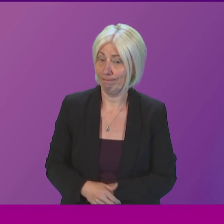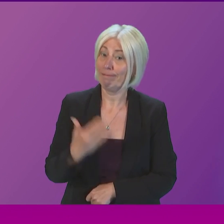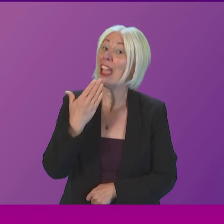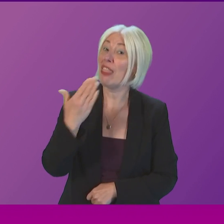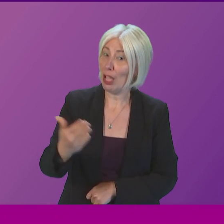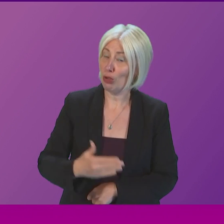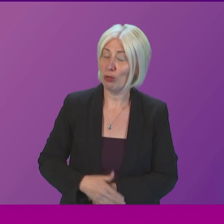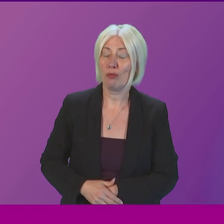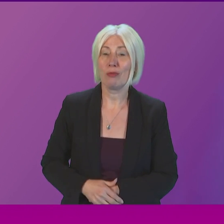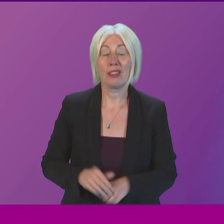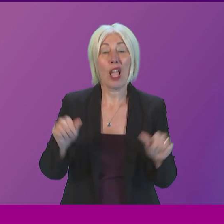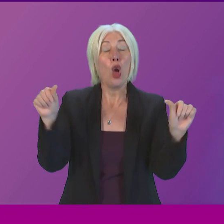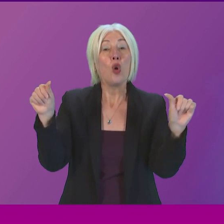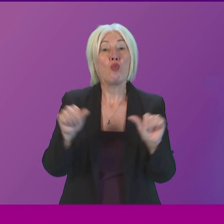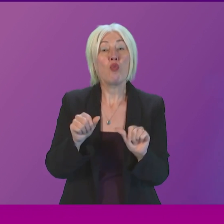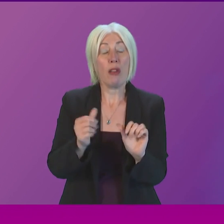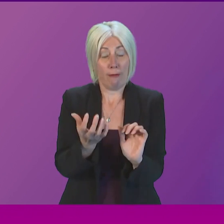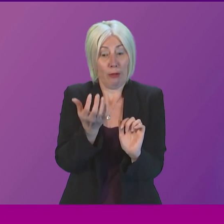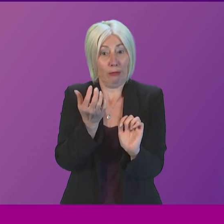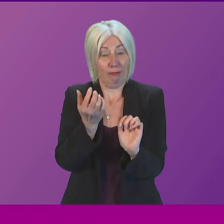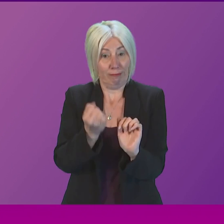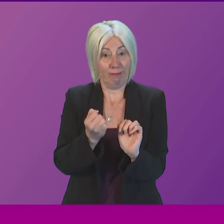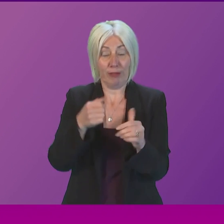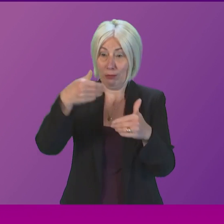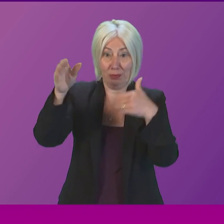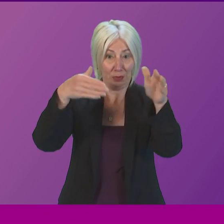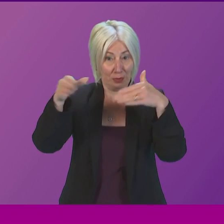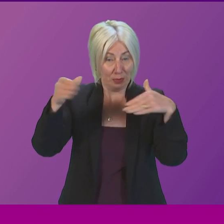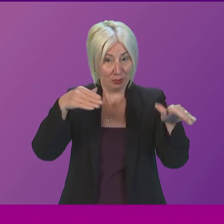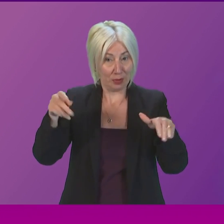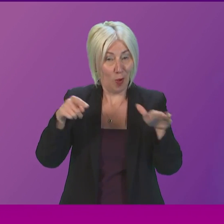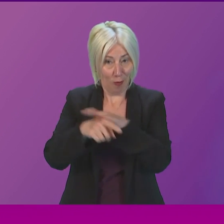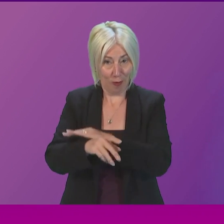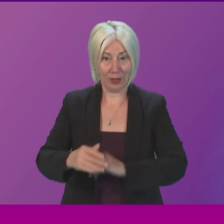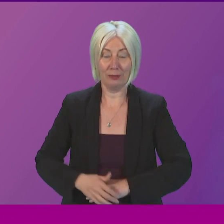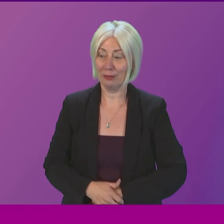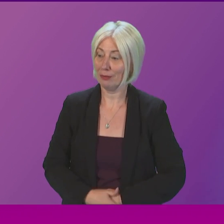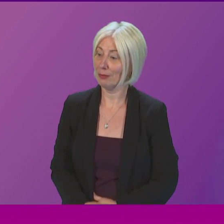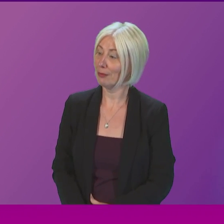will now have a brief suspension in order to clear the gallery and to allow members to leave the chamber.